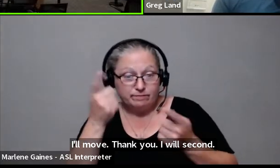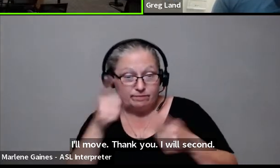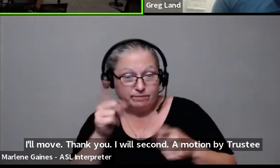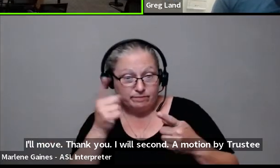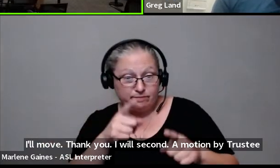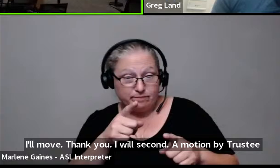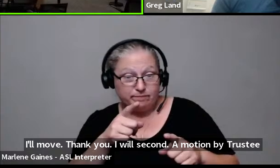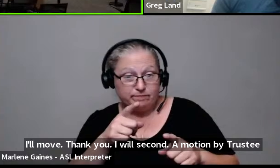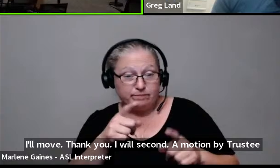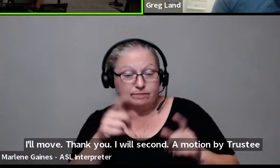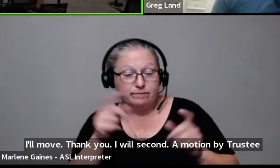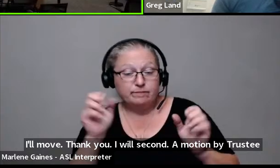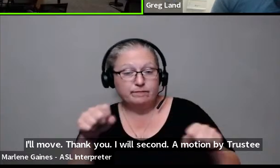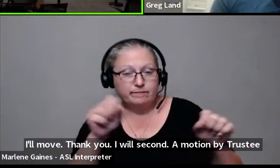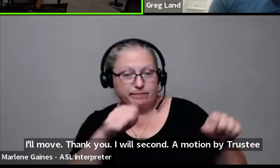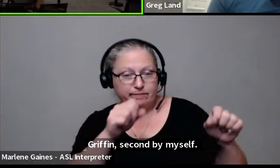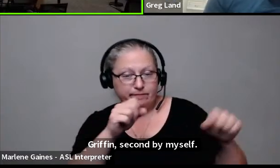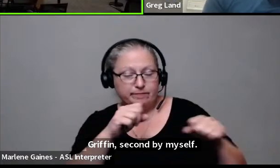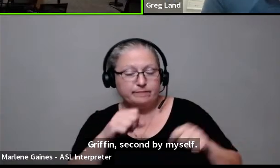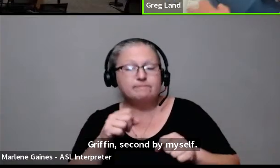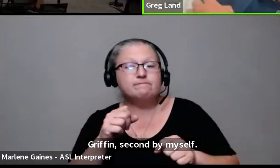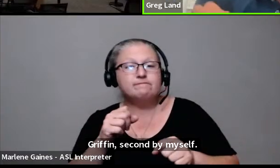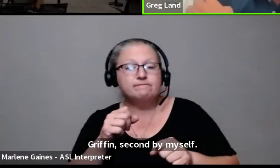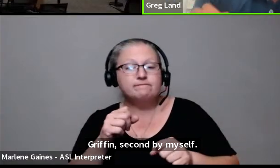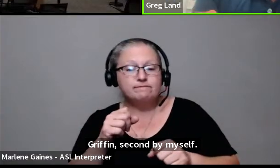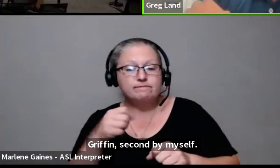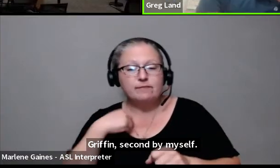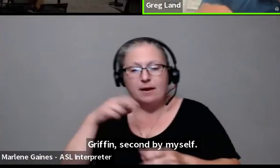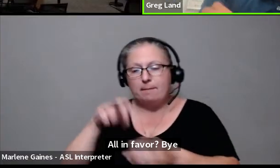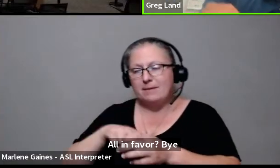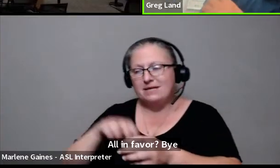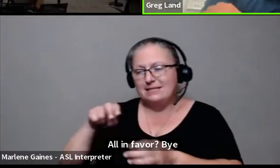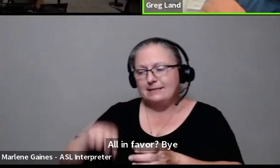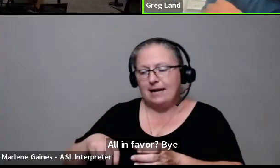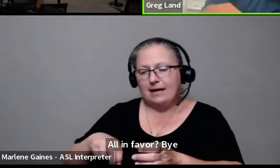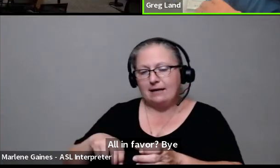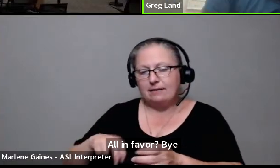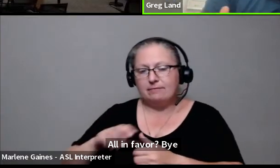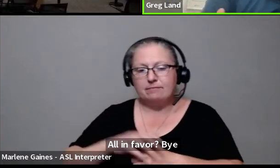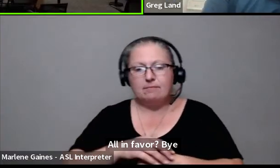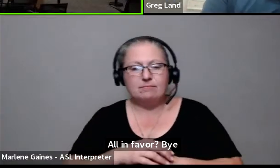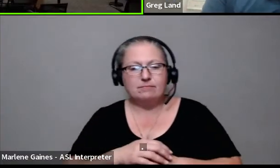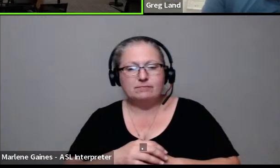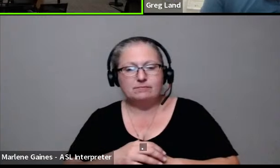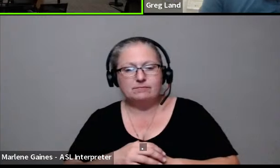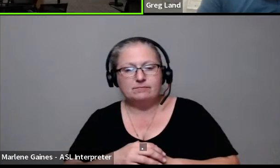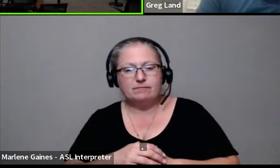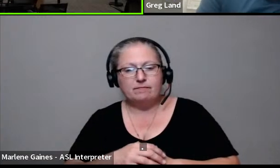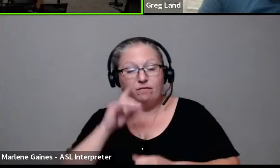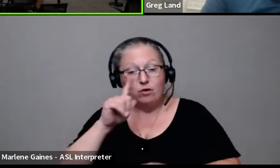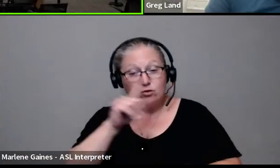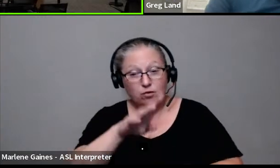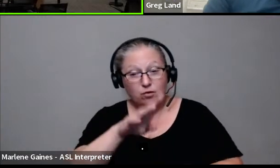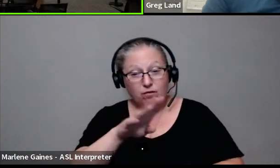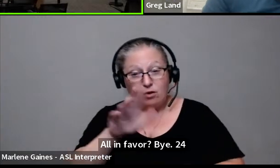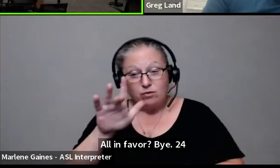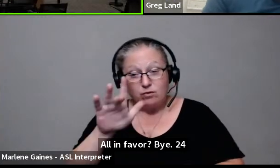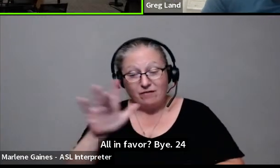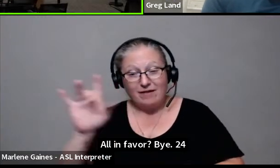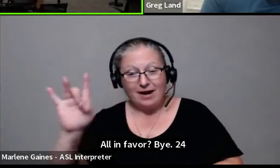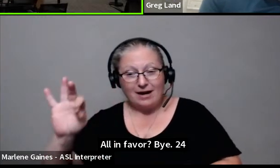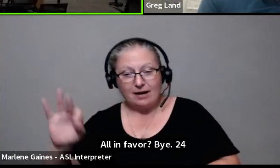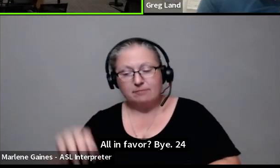in favor? Aye. Aye. I'm gonna Okay, abstain. Oh, abstain. for 242589.